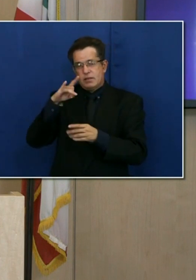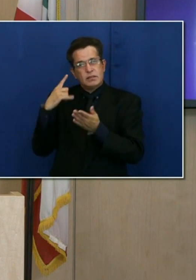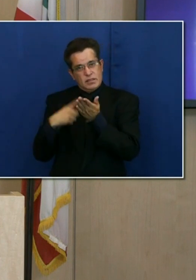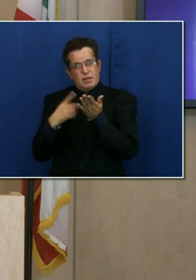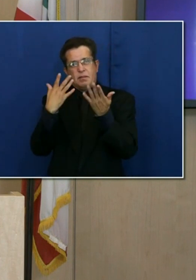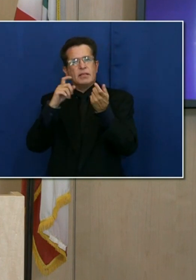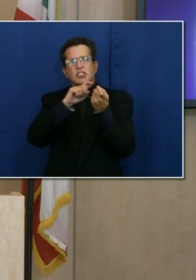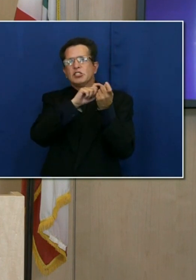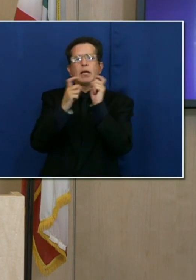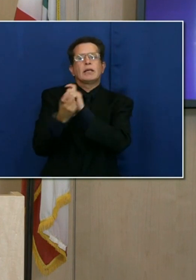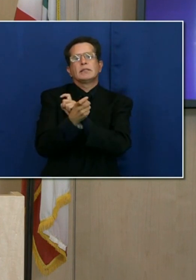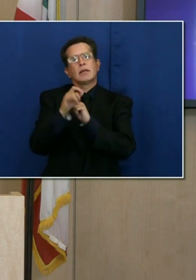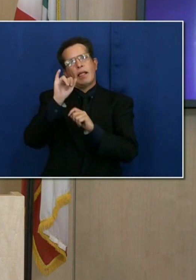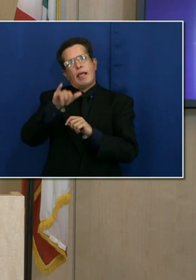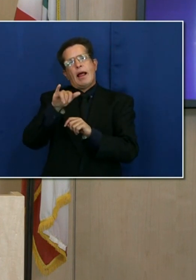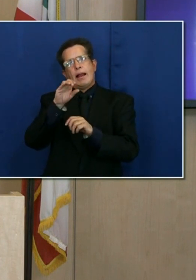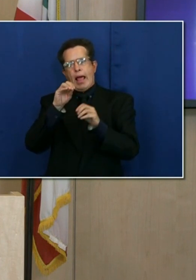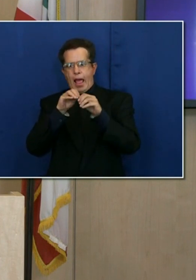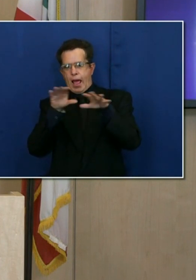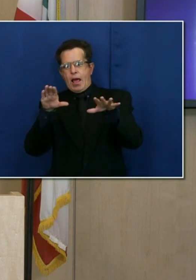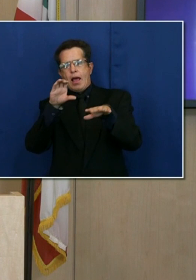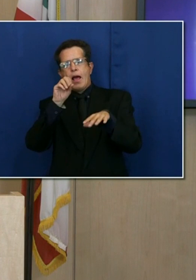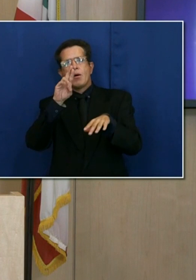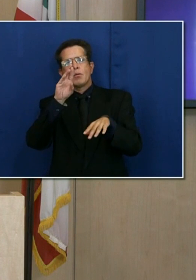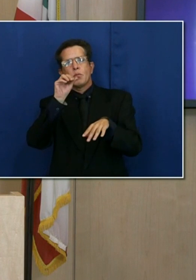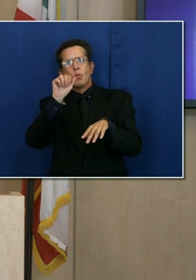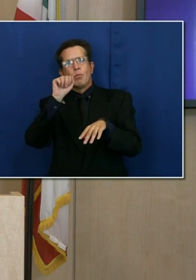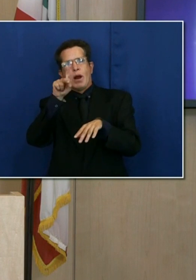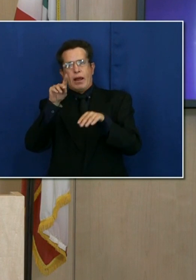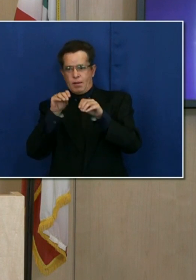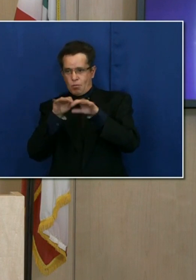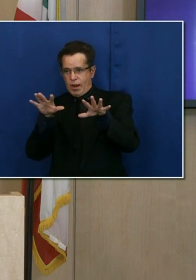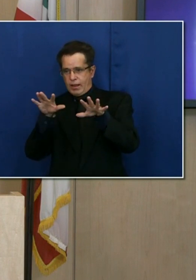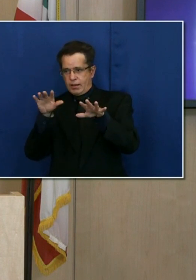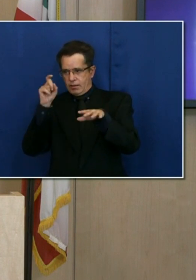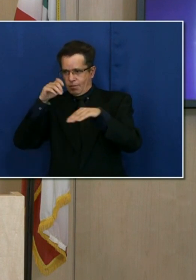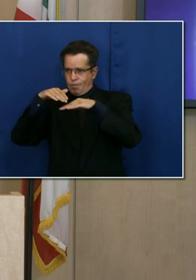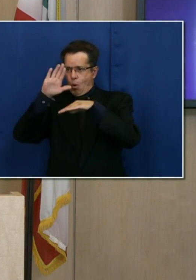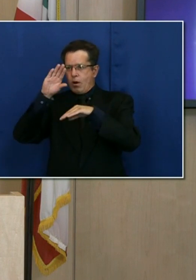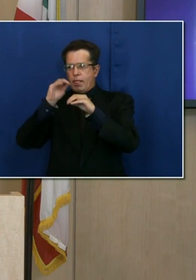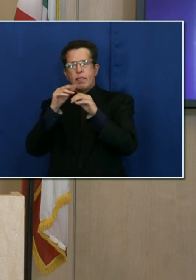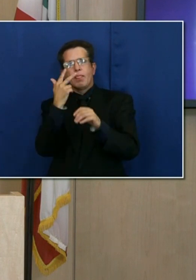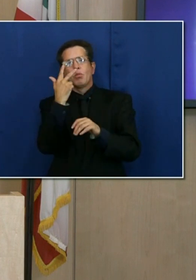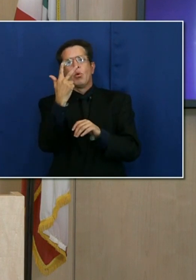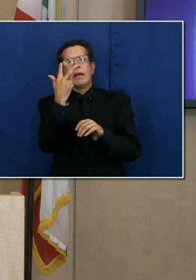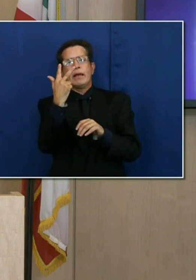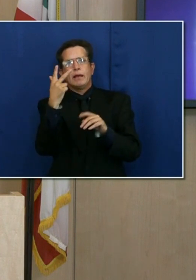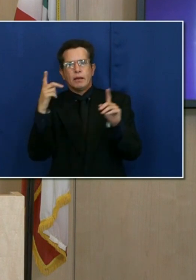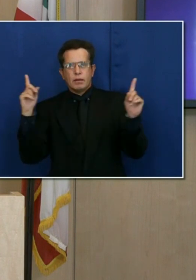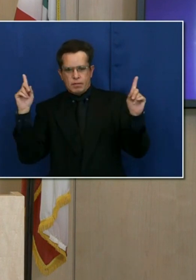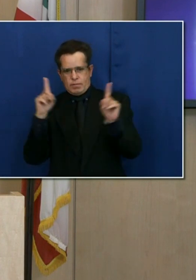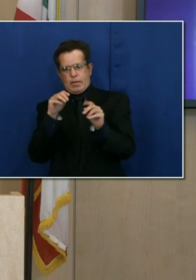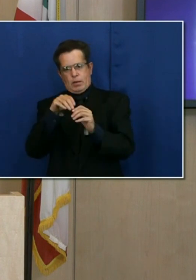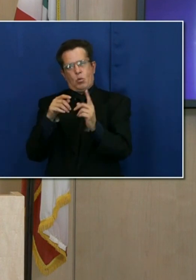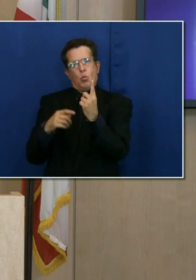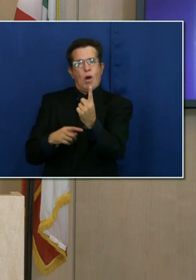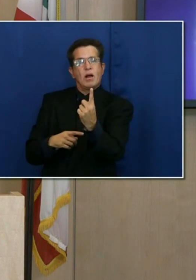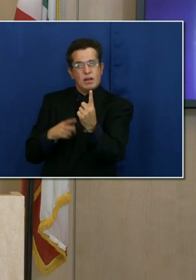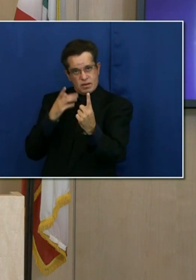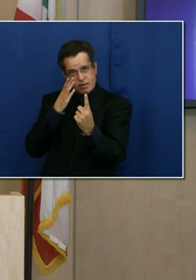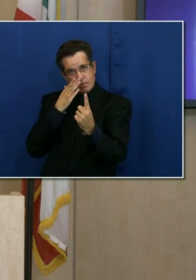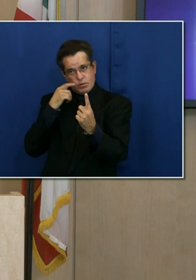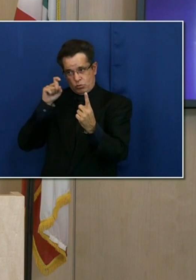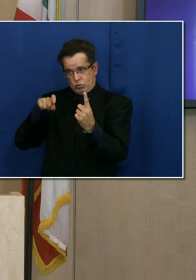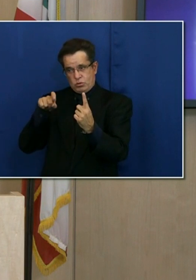changing the definition of an outbreak, since it seems 3 cases is a low threshold? Oh, the